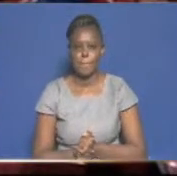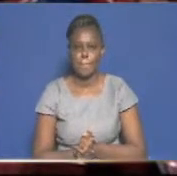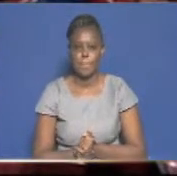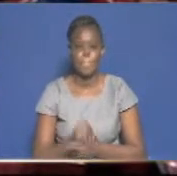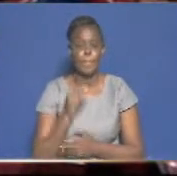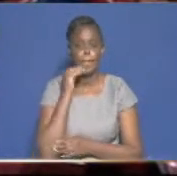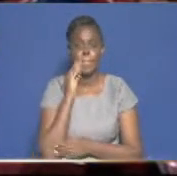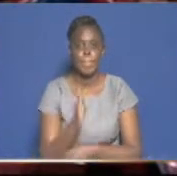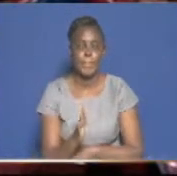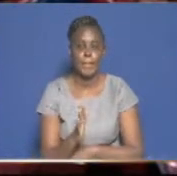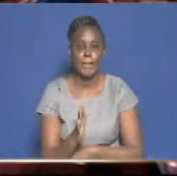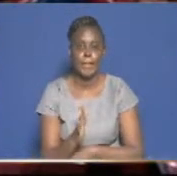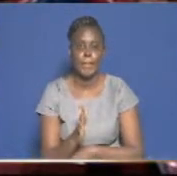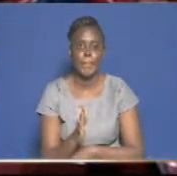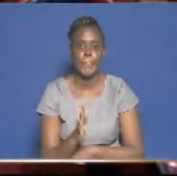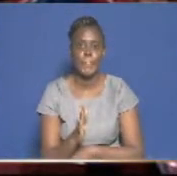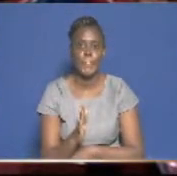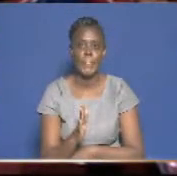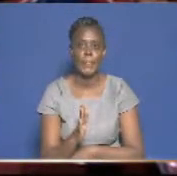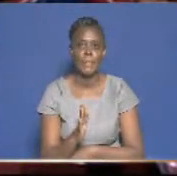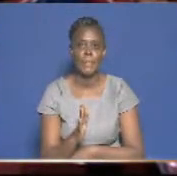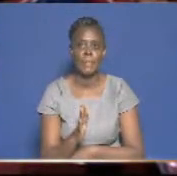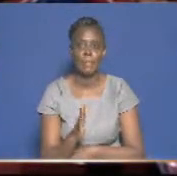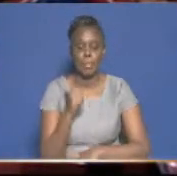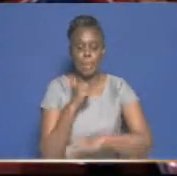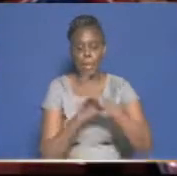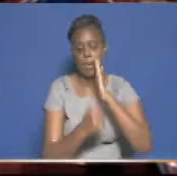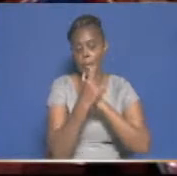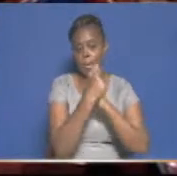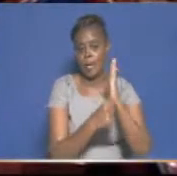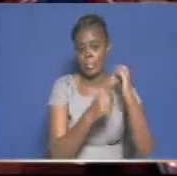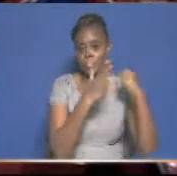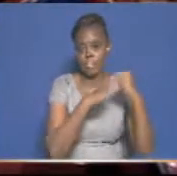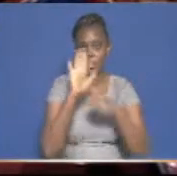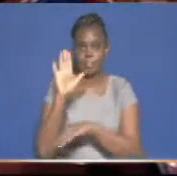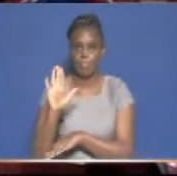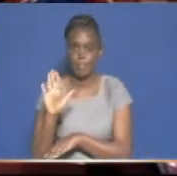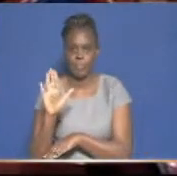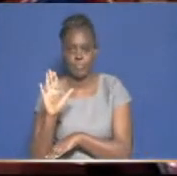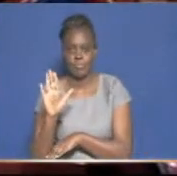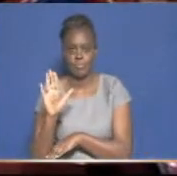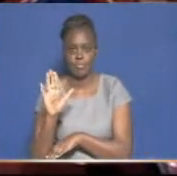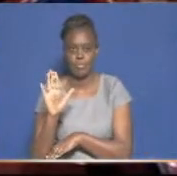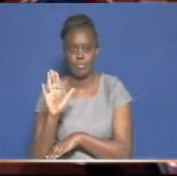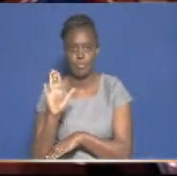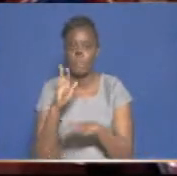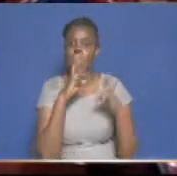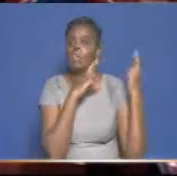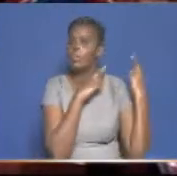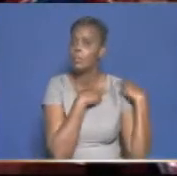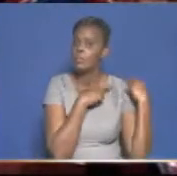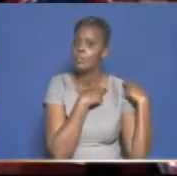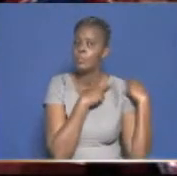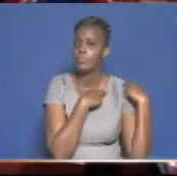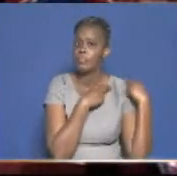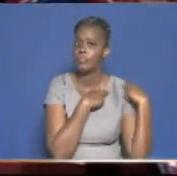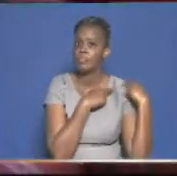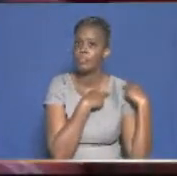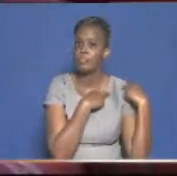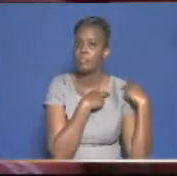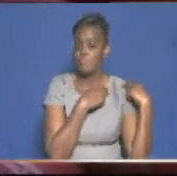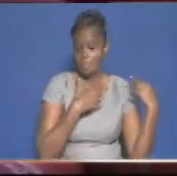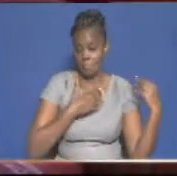Mr. Speaker, under Article 95, Mr. Speaker, the role Or I